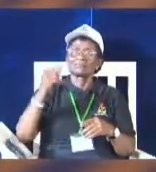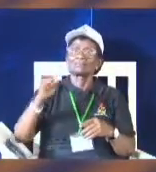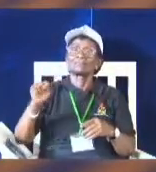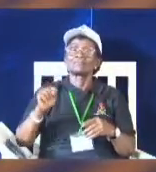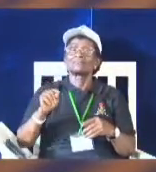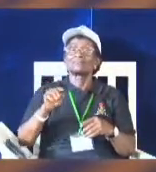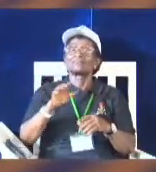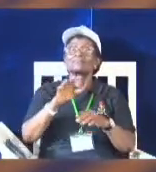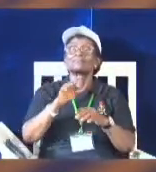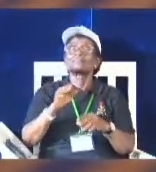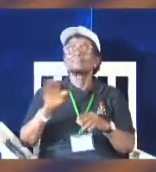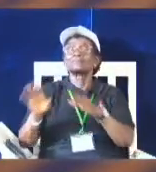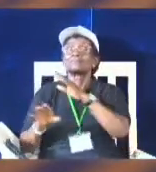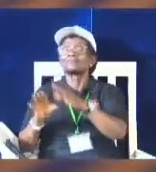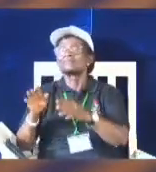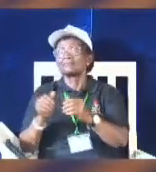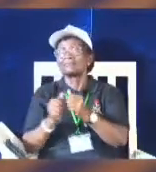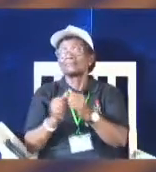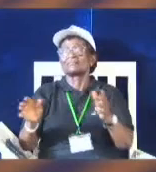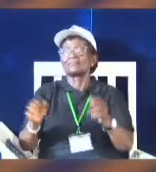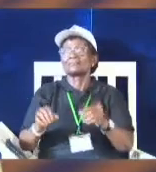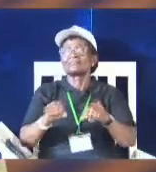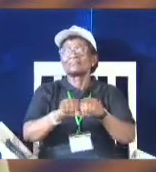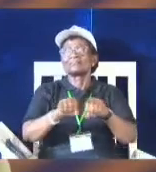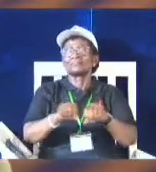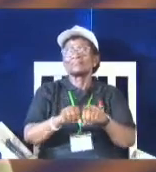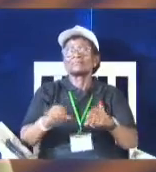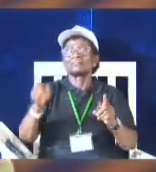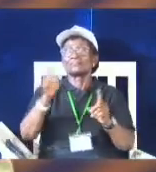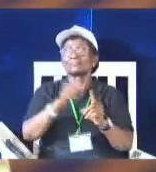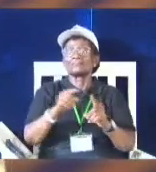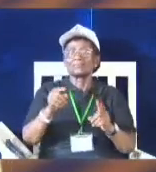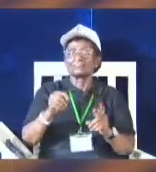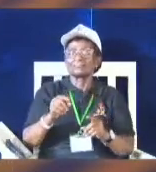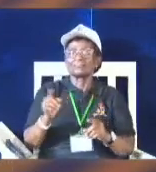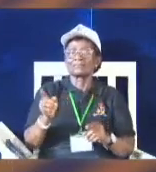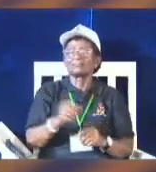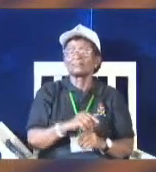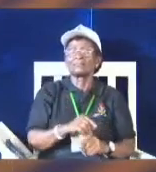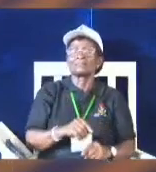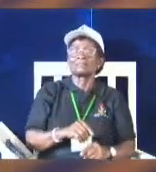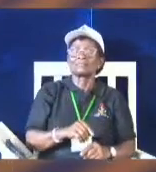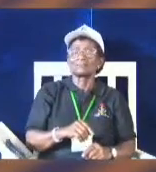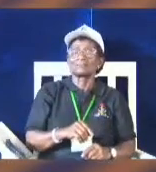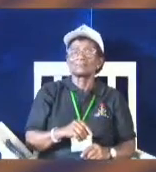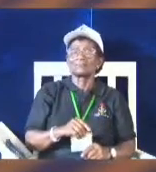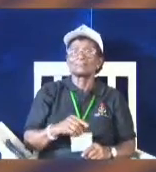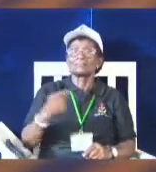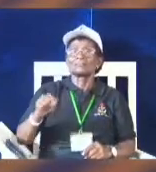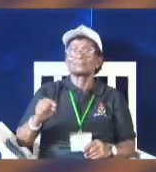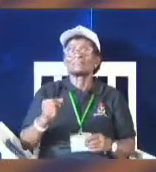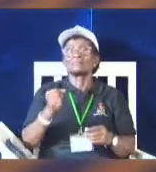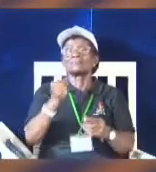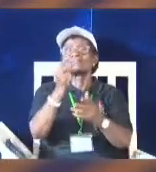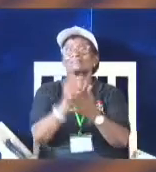till you reach the age of 18. That's not good.